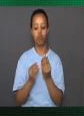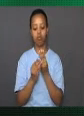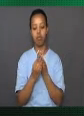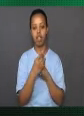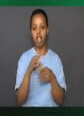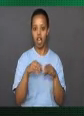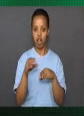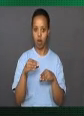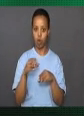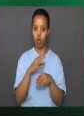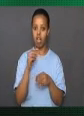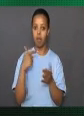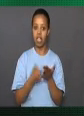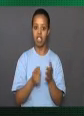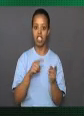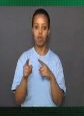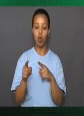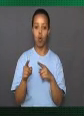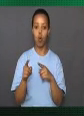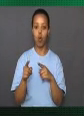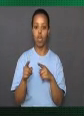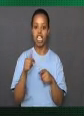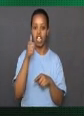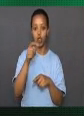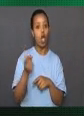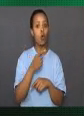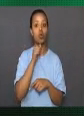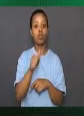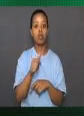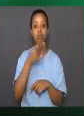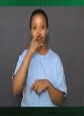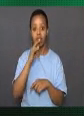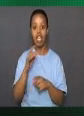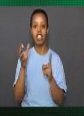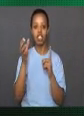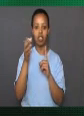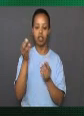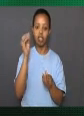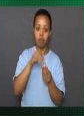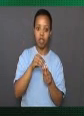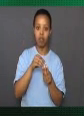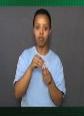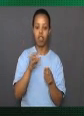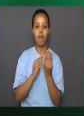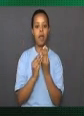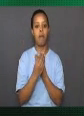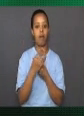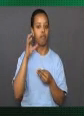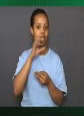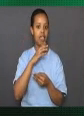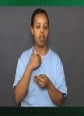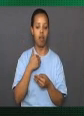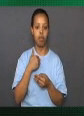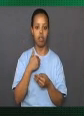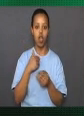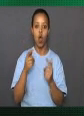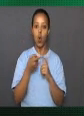for offspring that are not their own. The second feature is that there